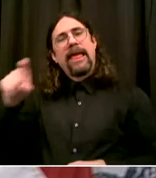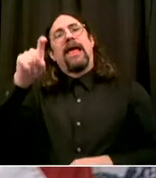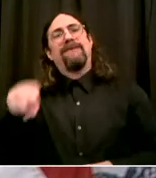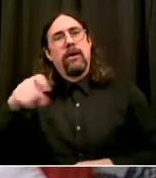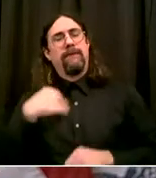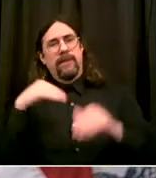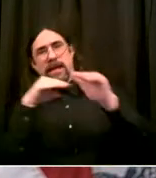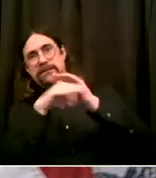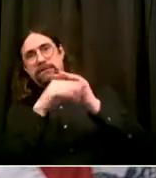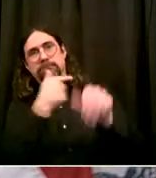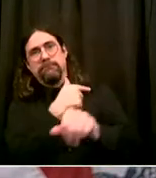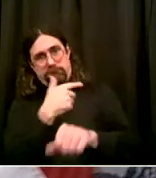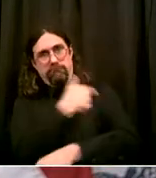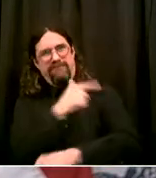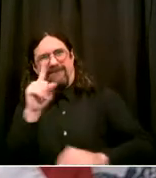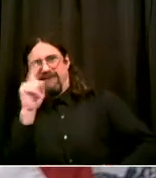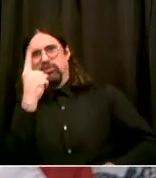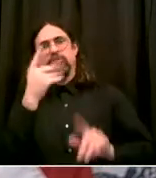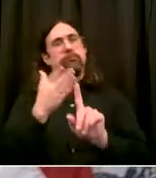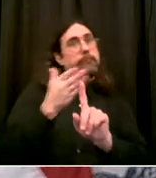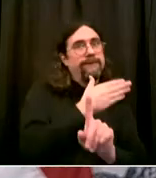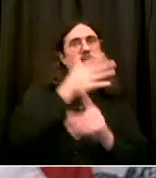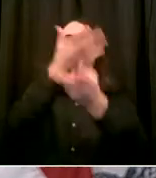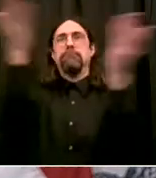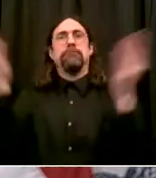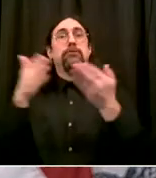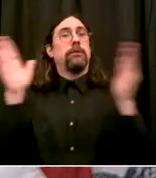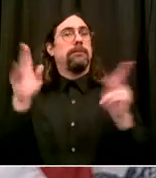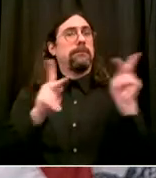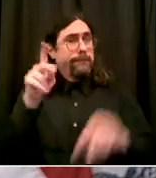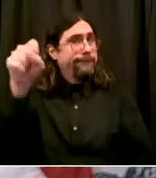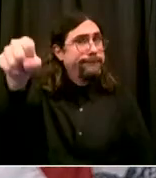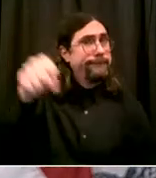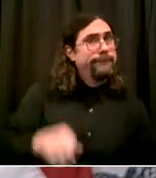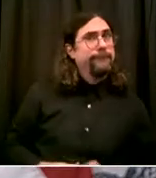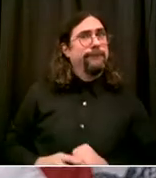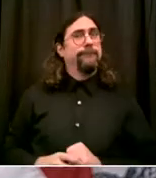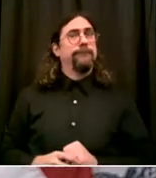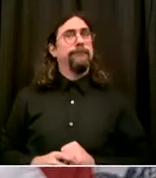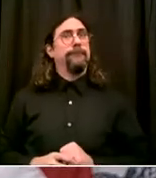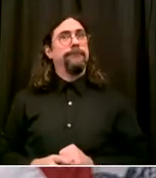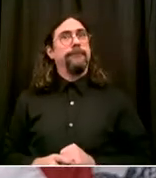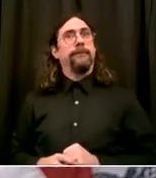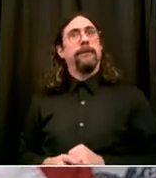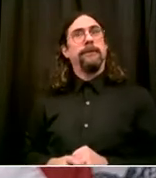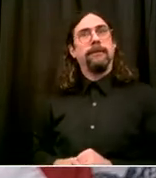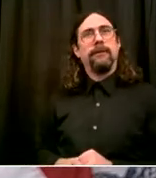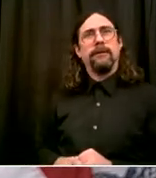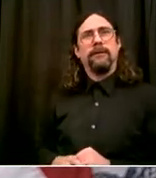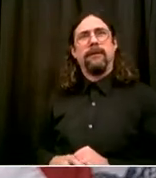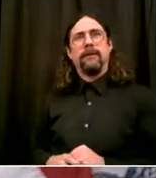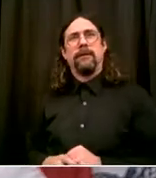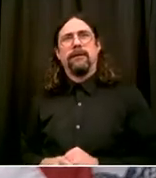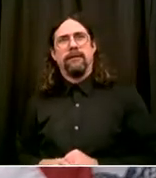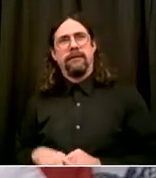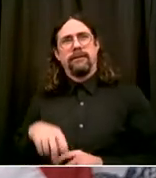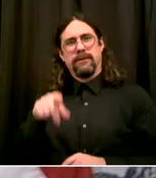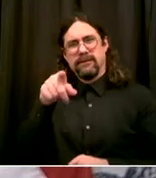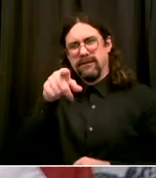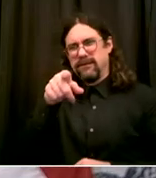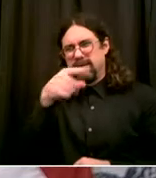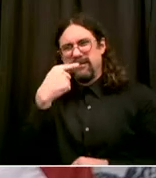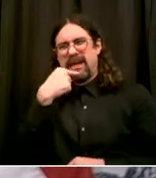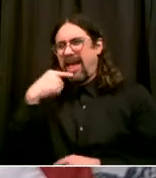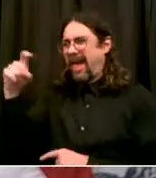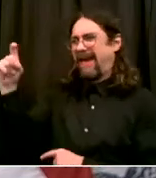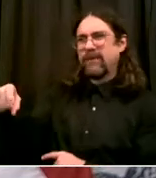one. You say that they have to be the first wave. Will they be the first wave in New York City? Yeah, that we've been saying that for weeks and weeks. Where, Matt, let me flip